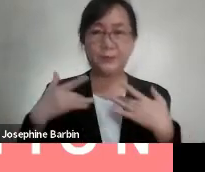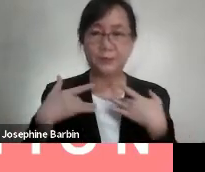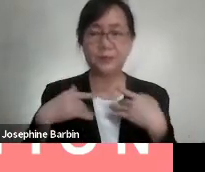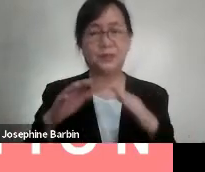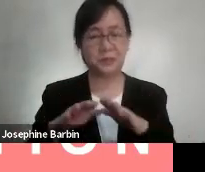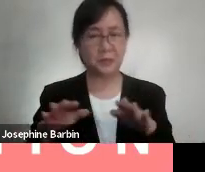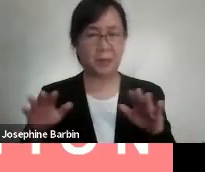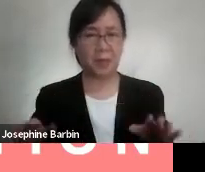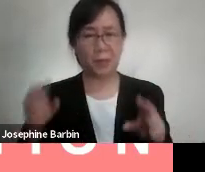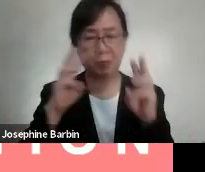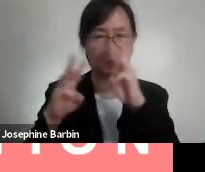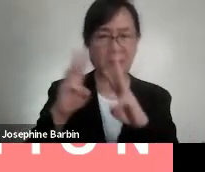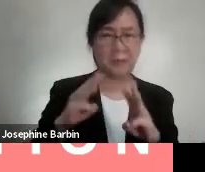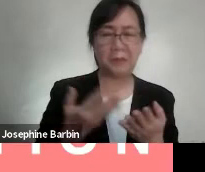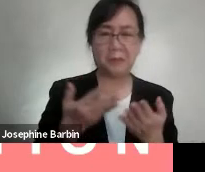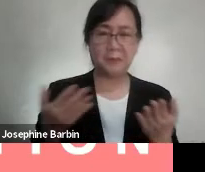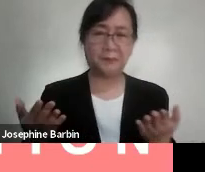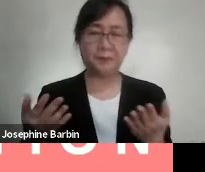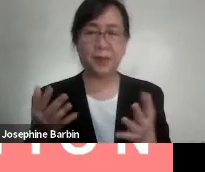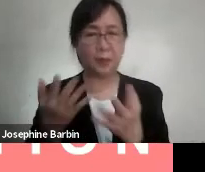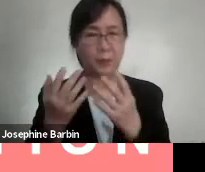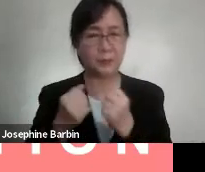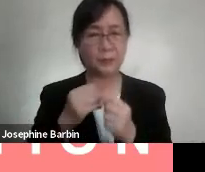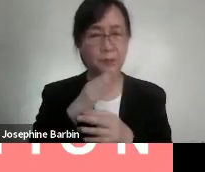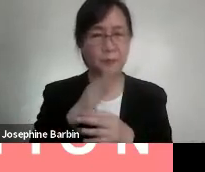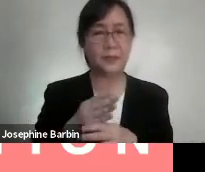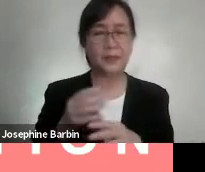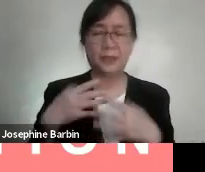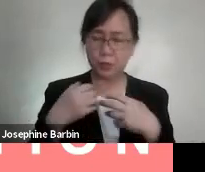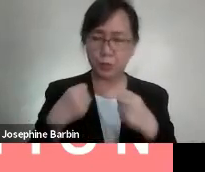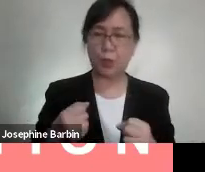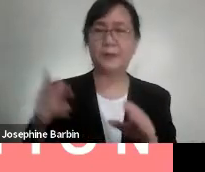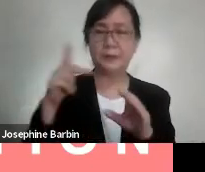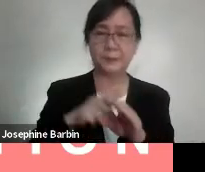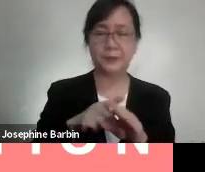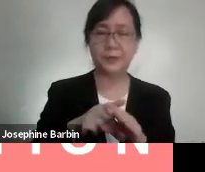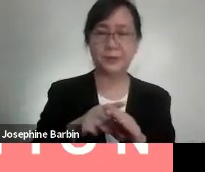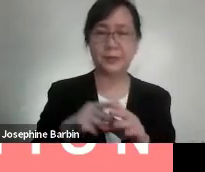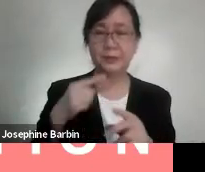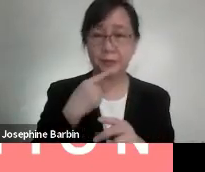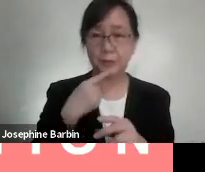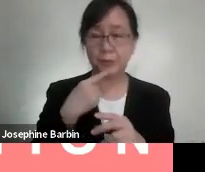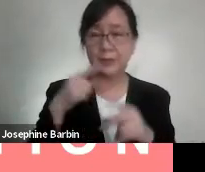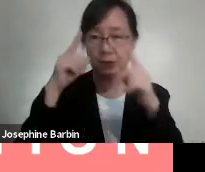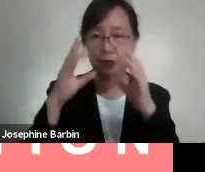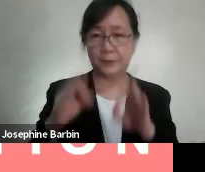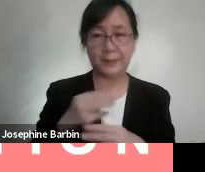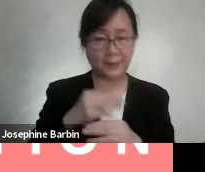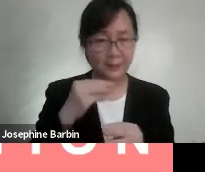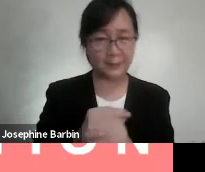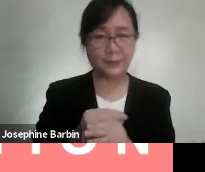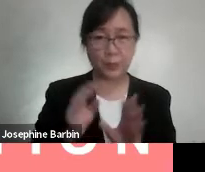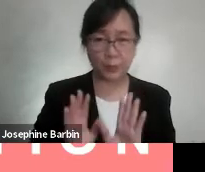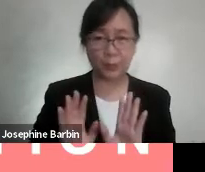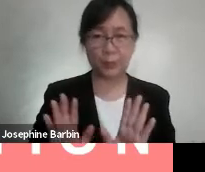adamant that they want to be strong participants in the processes of decision-making that go on to influence